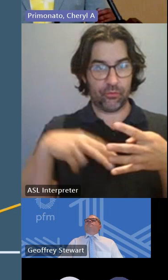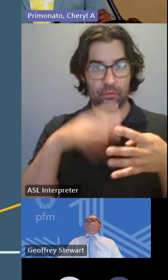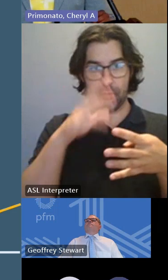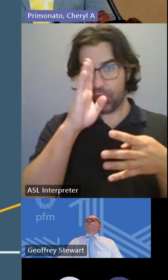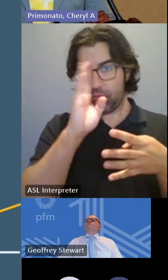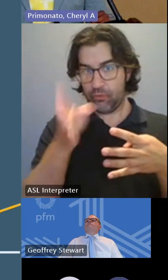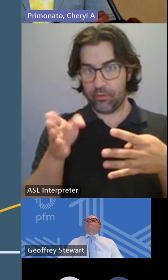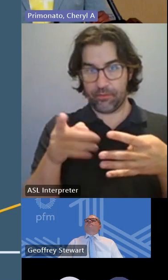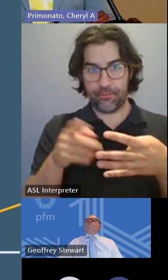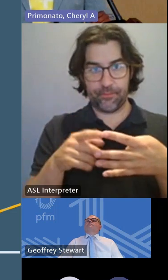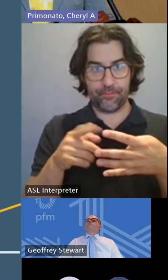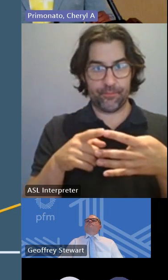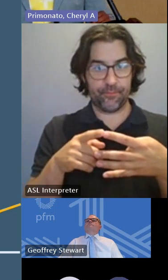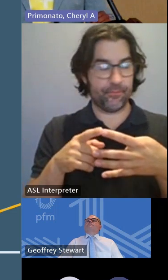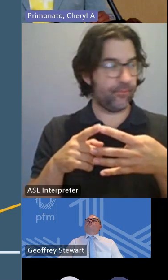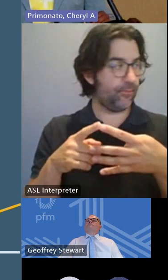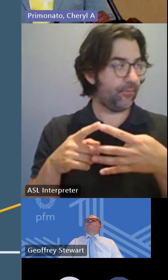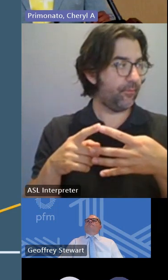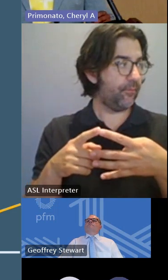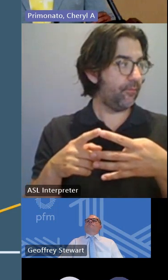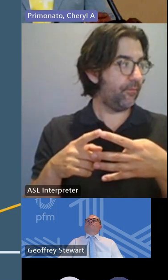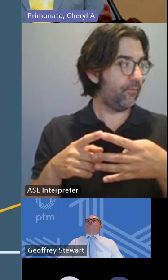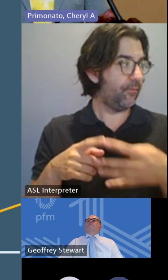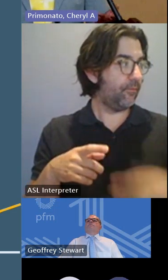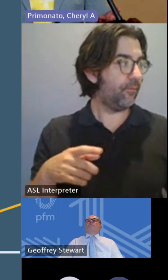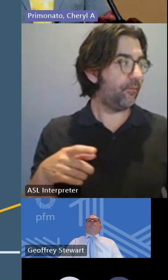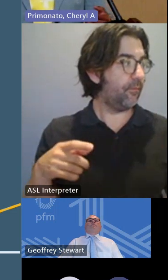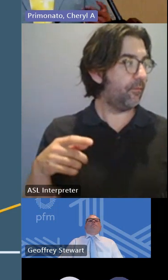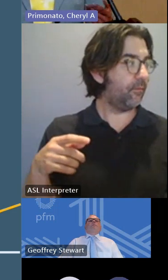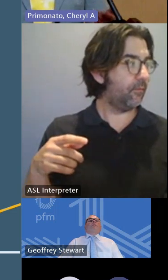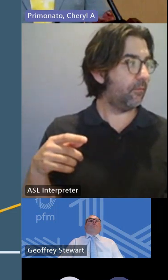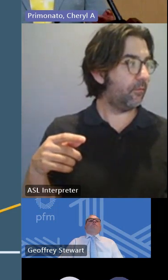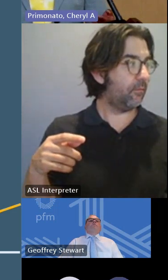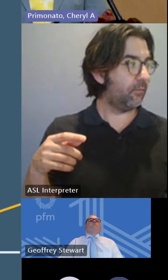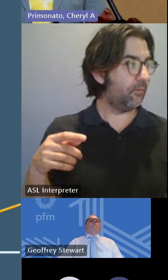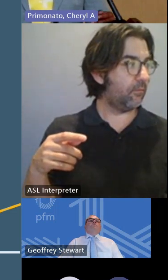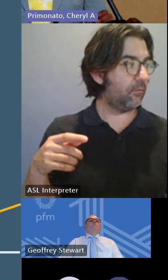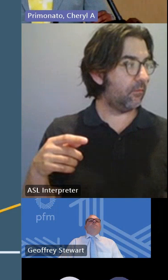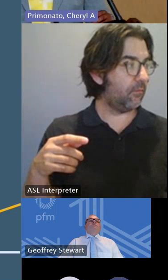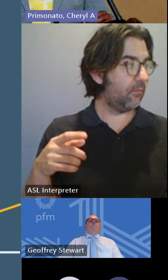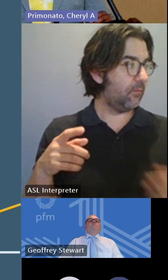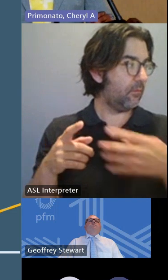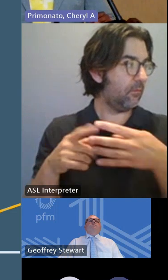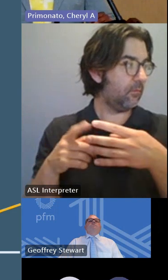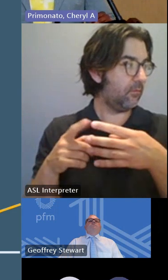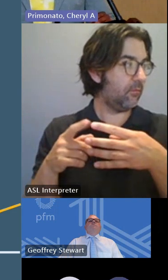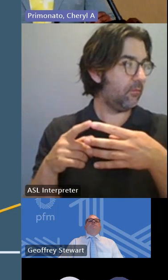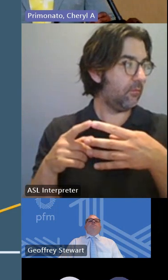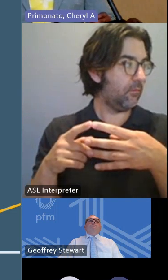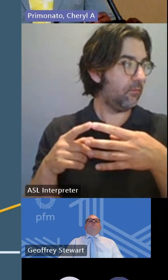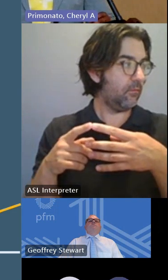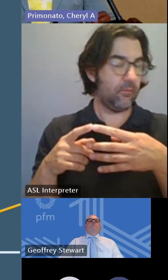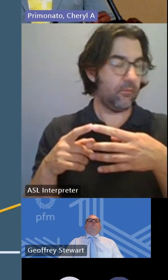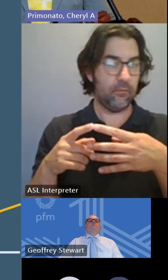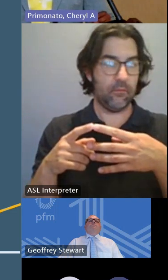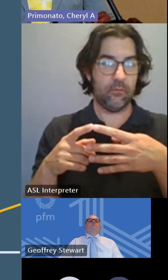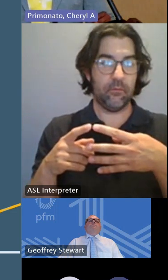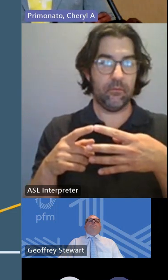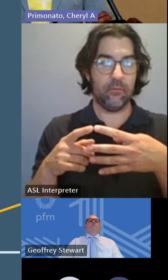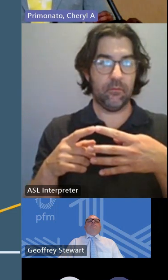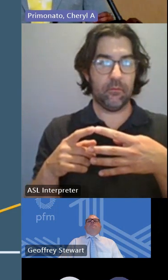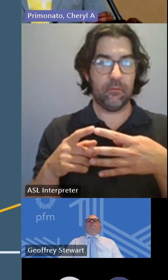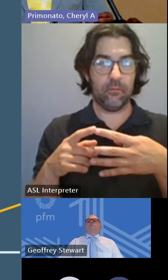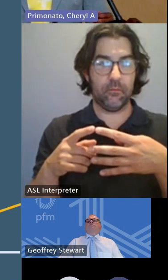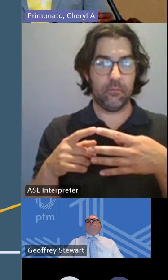113 passes being issued for employee use. There were pre and post surveys conducted by the pilot